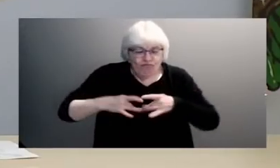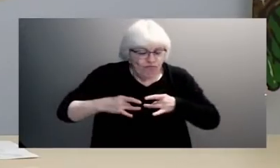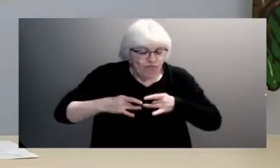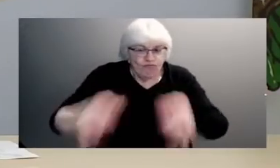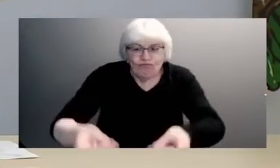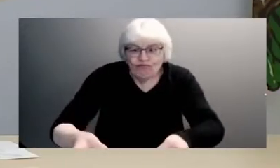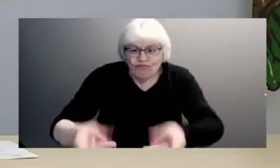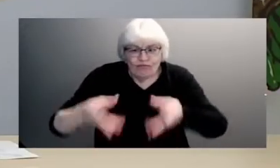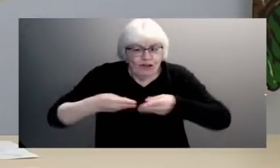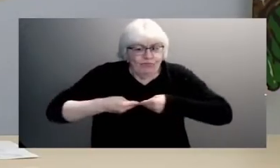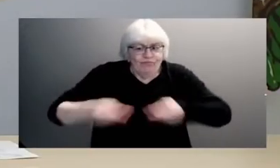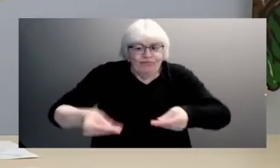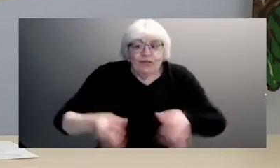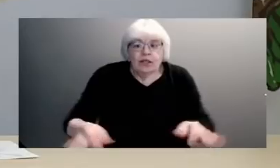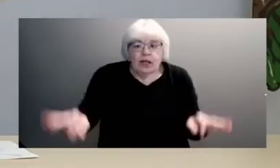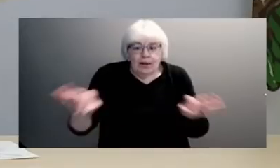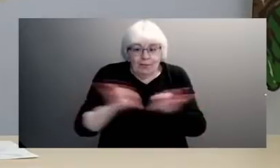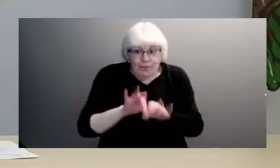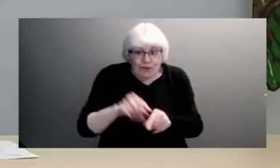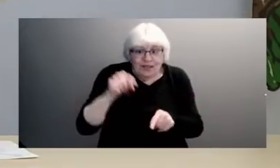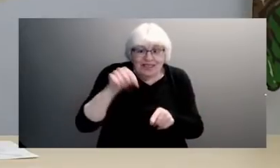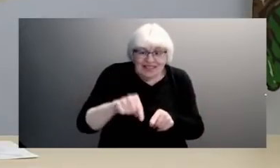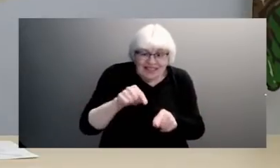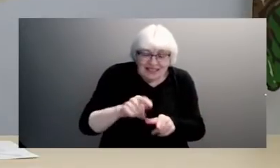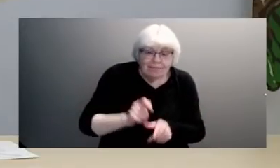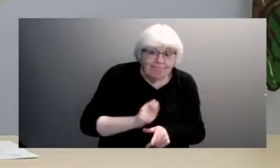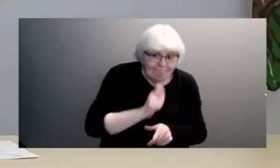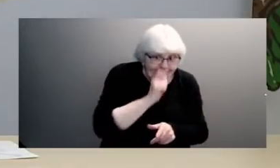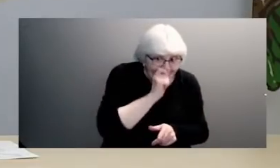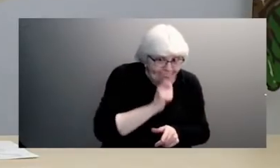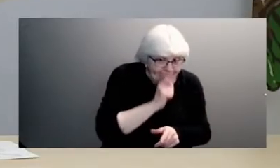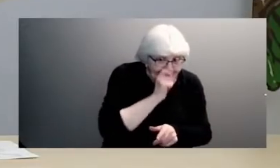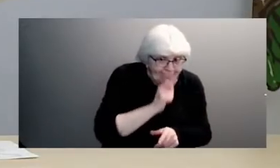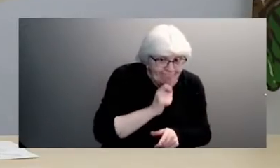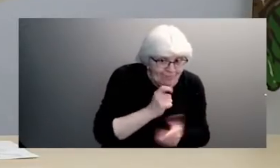at least 4 days at your home until you get a second test,